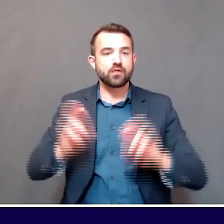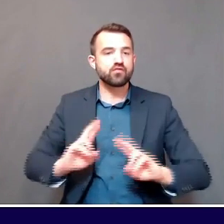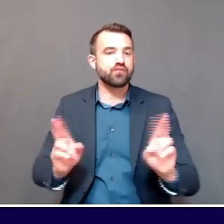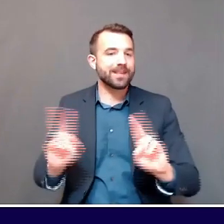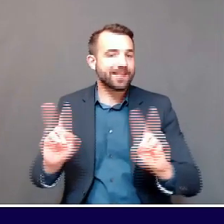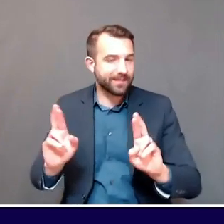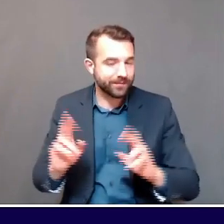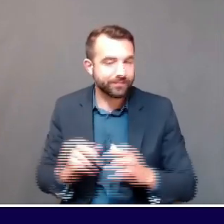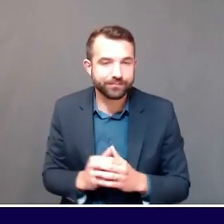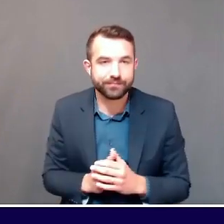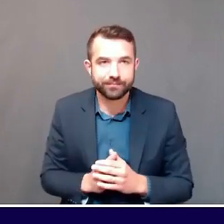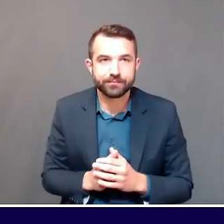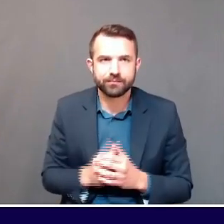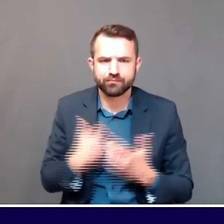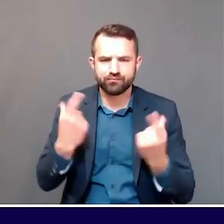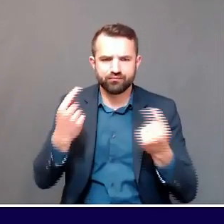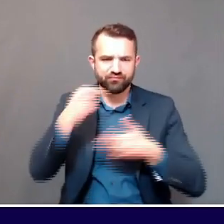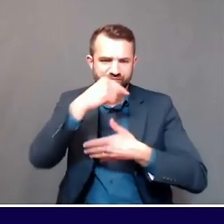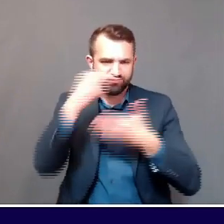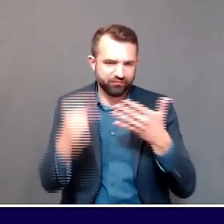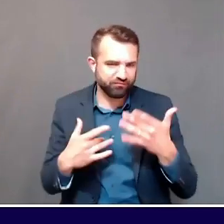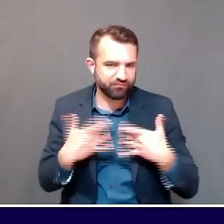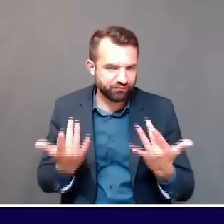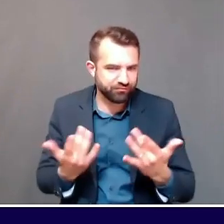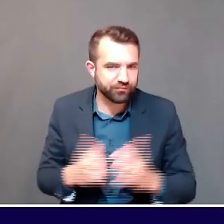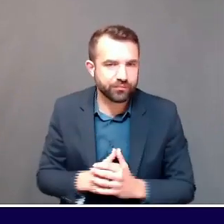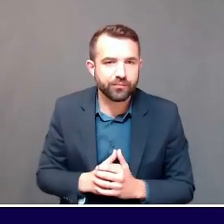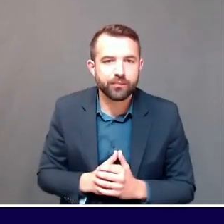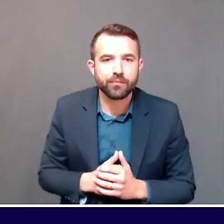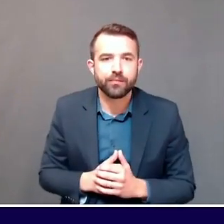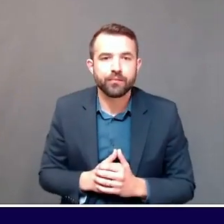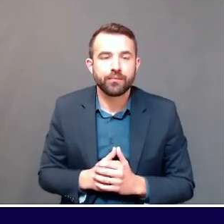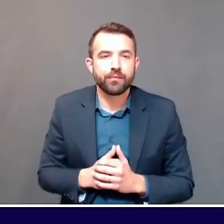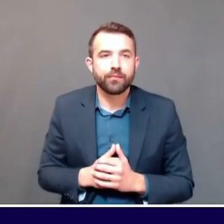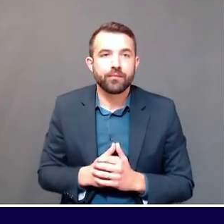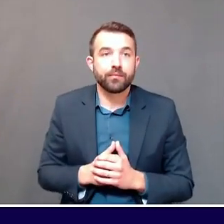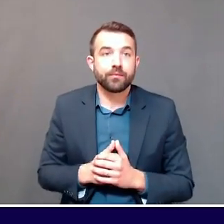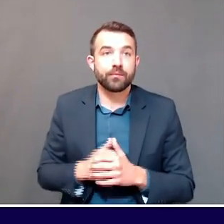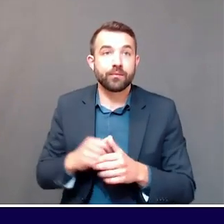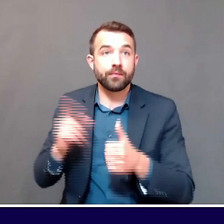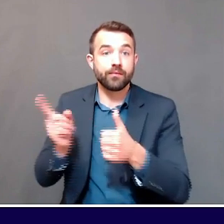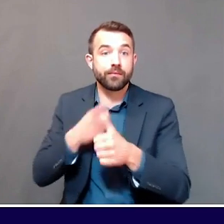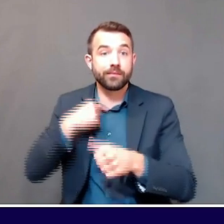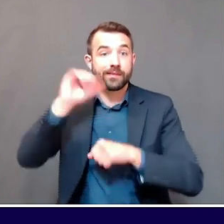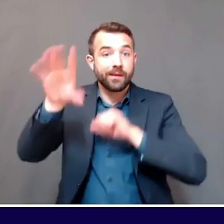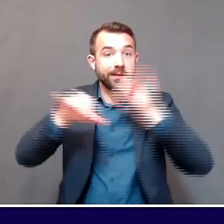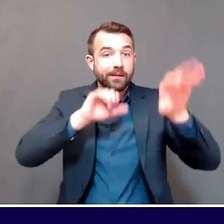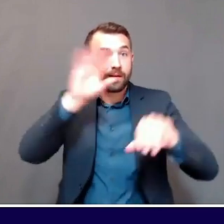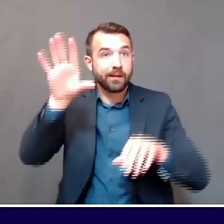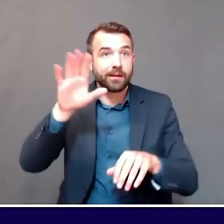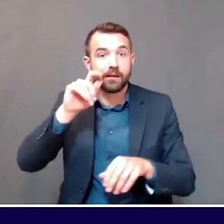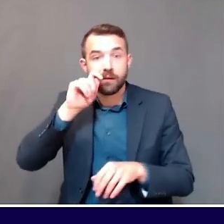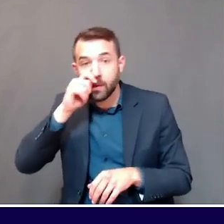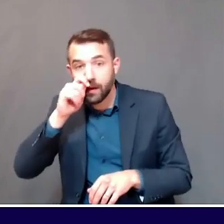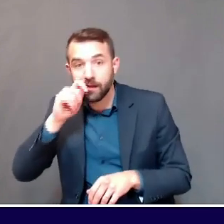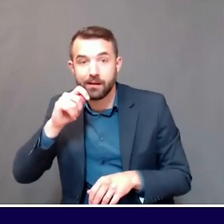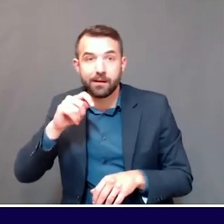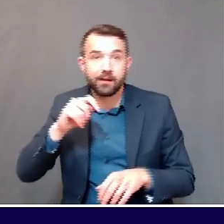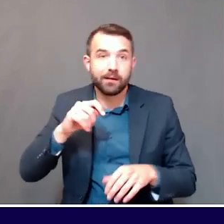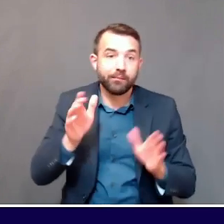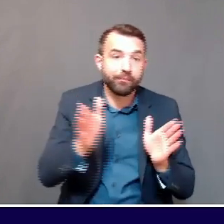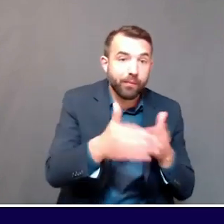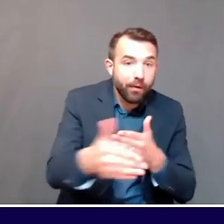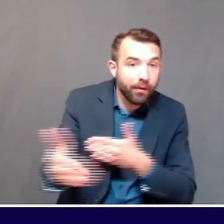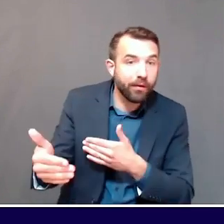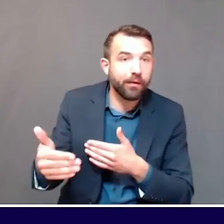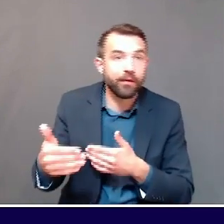activities. The first is around our work to ship out as many swabs and kits of viral transport